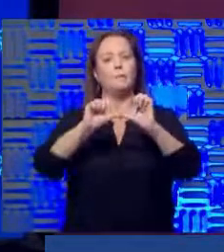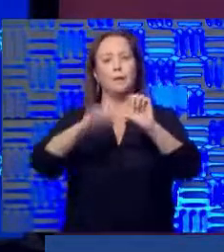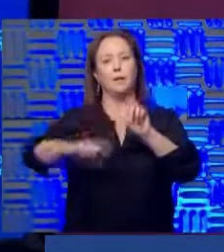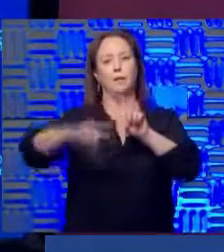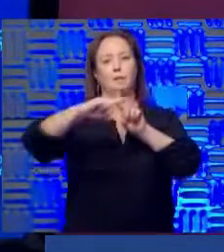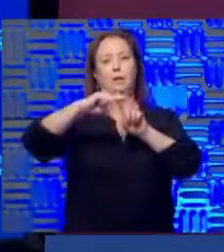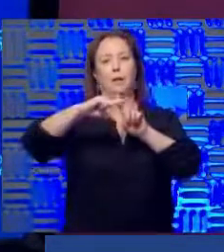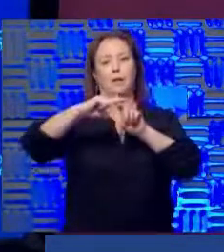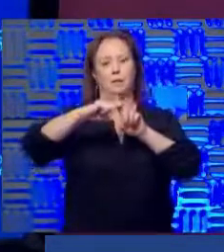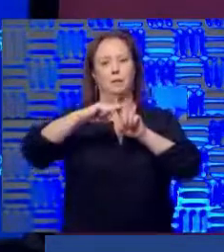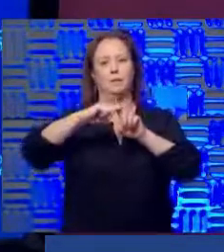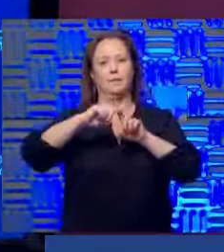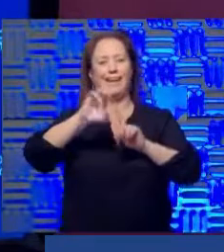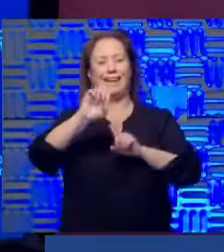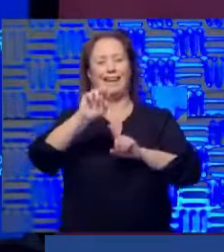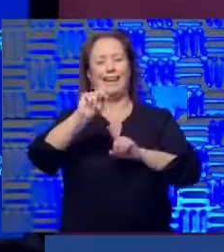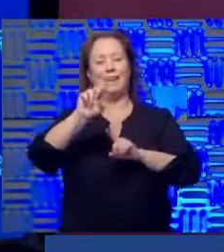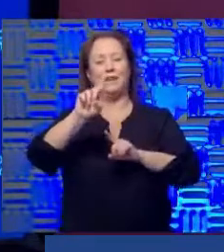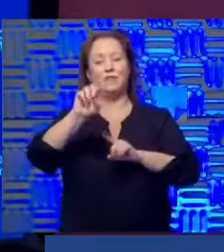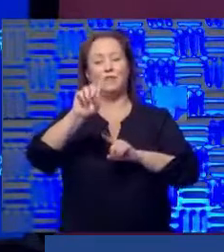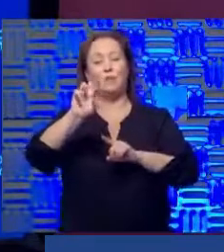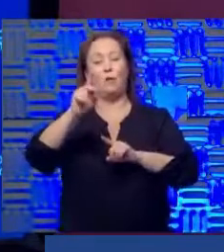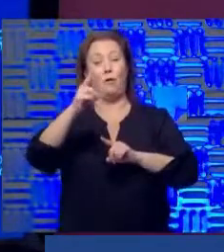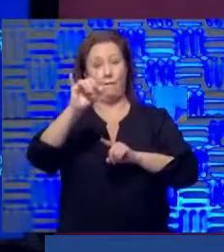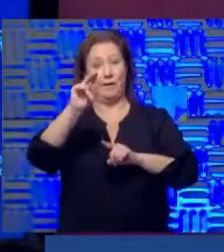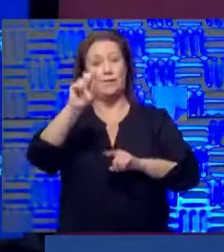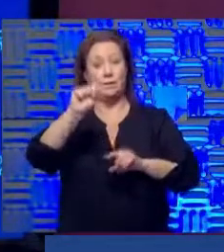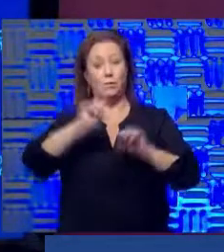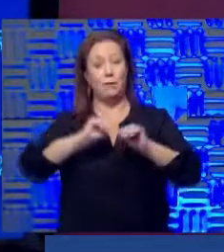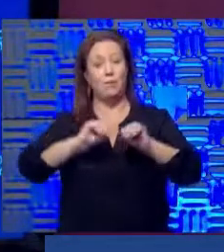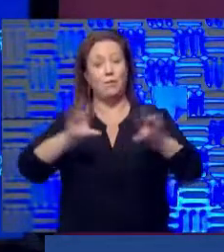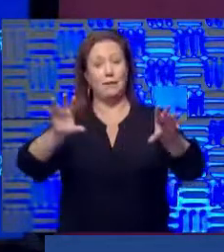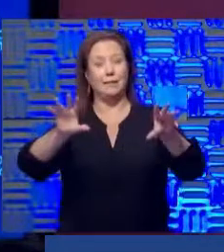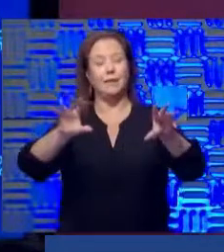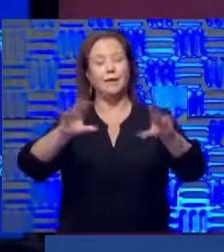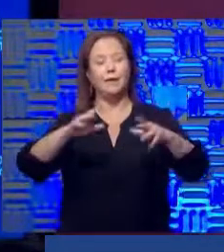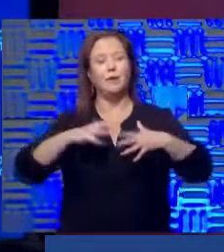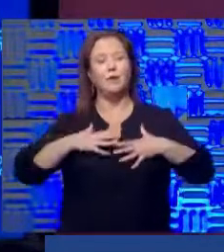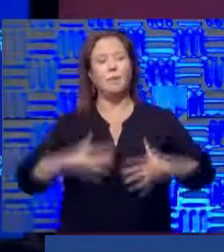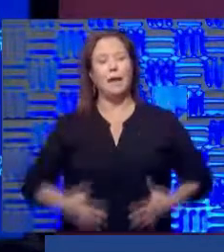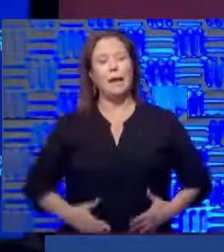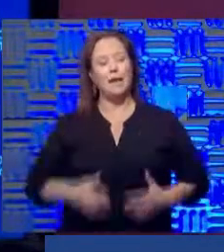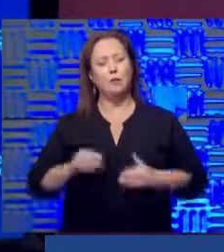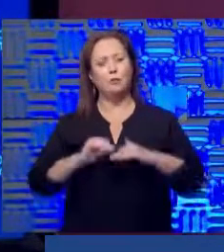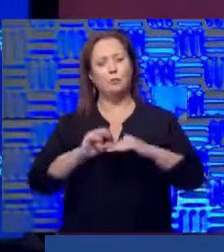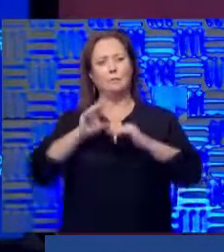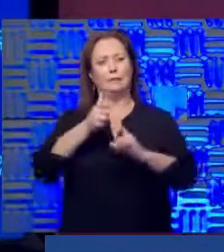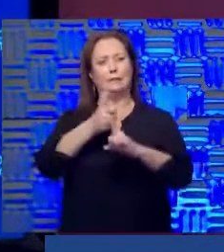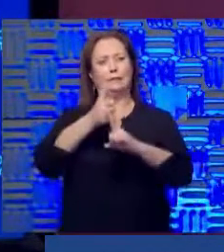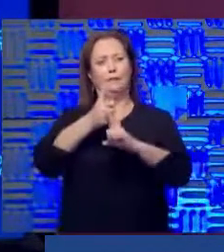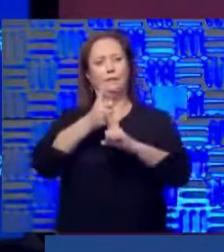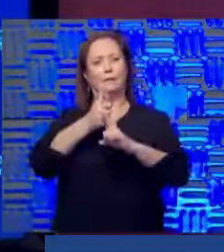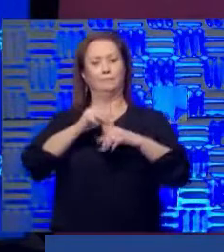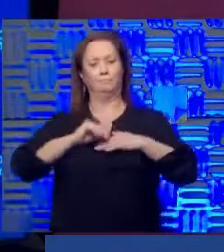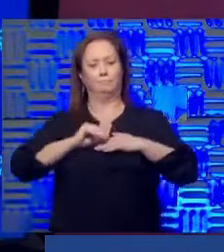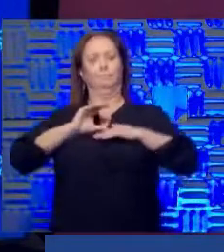positive feel-good endorphins, and it's going to sustain. You also have a better sense of self-esteem that you did something